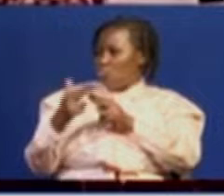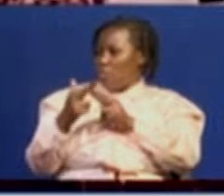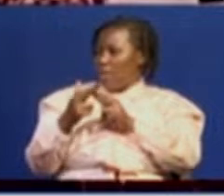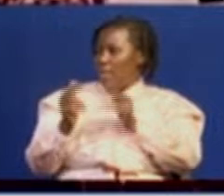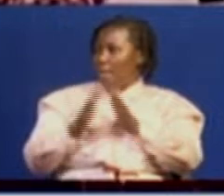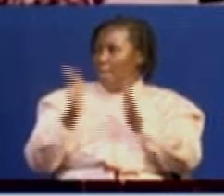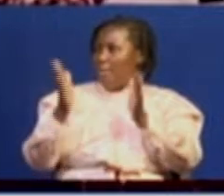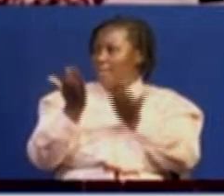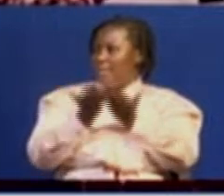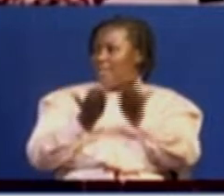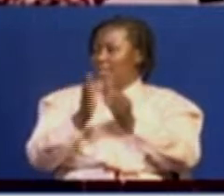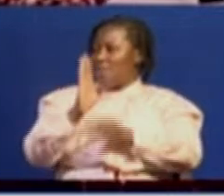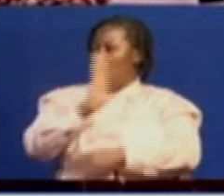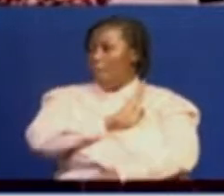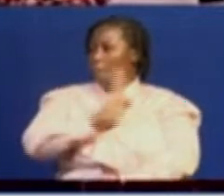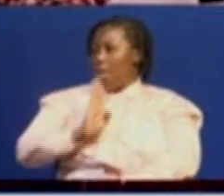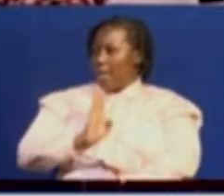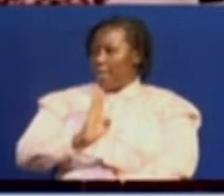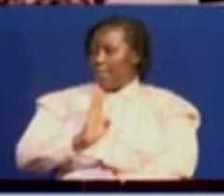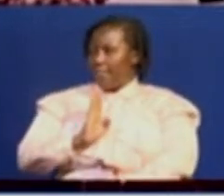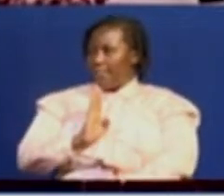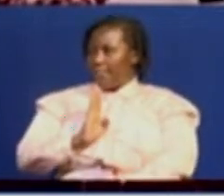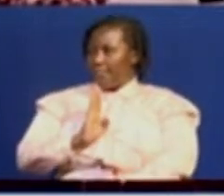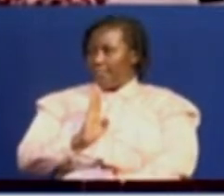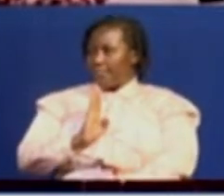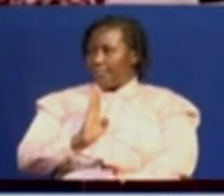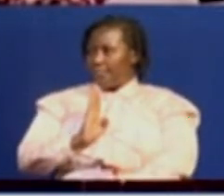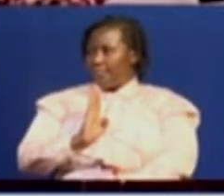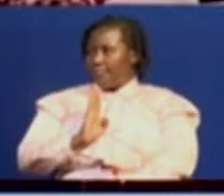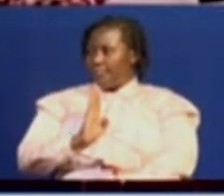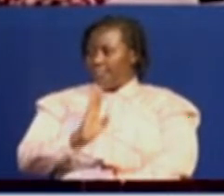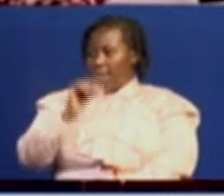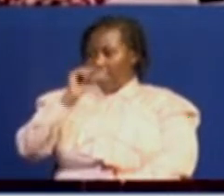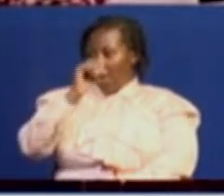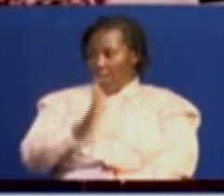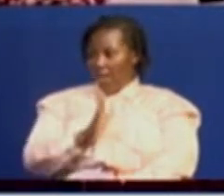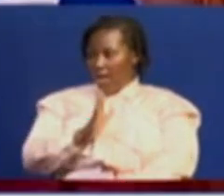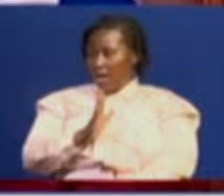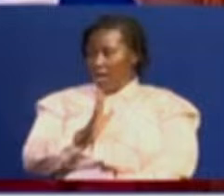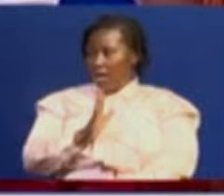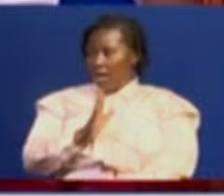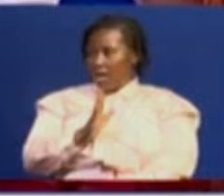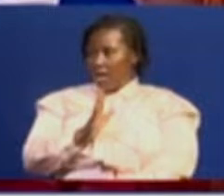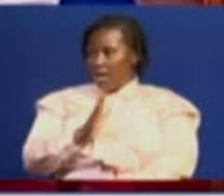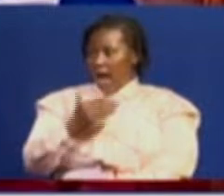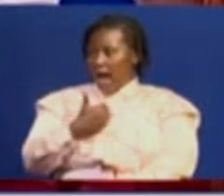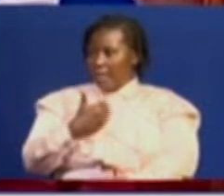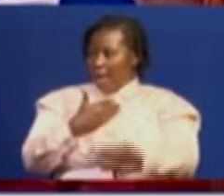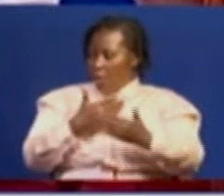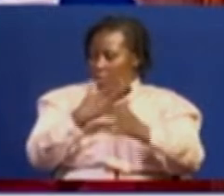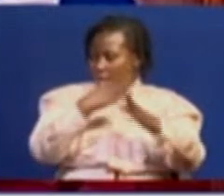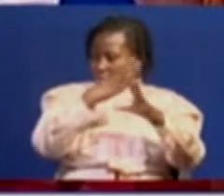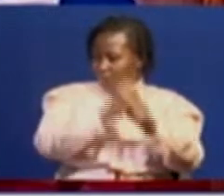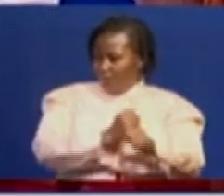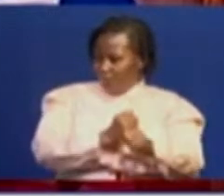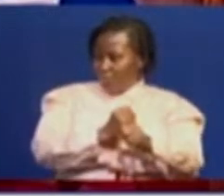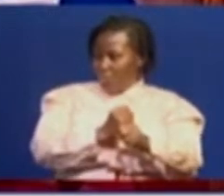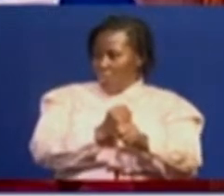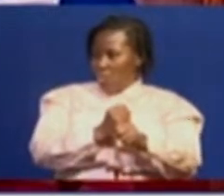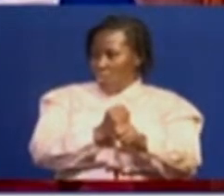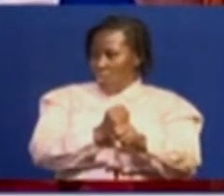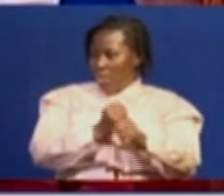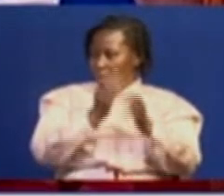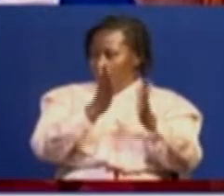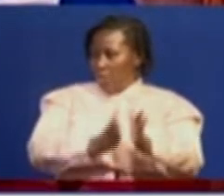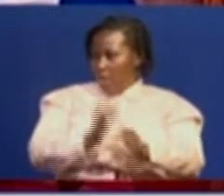County Public Service Board. So the governor has a closer association with the